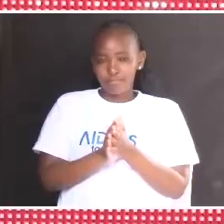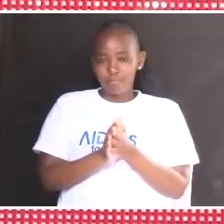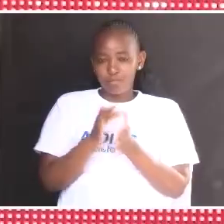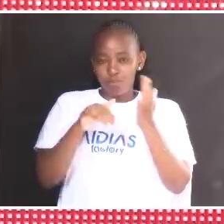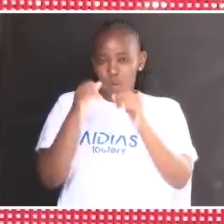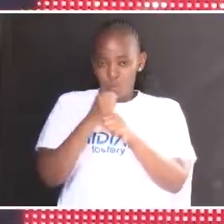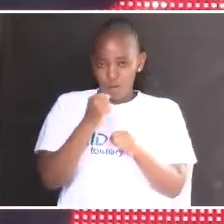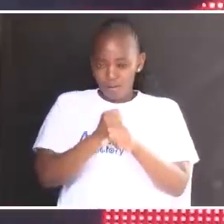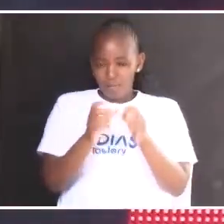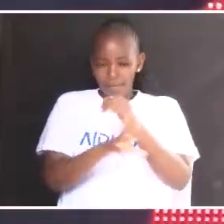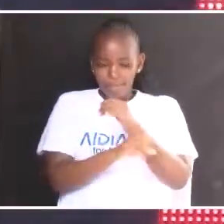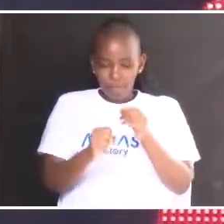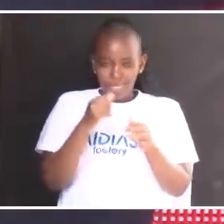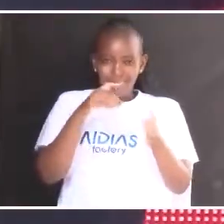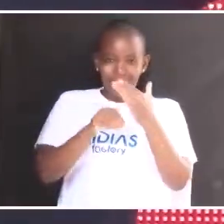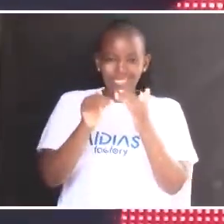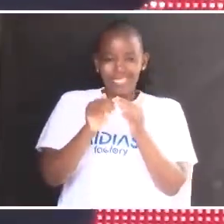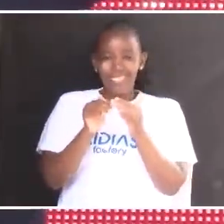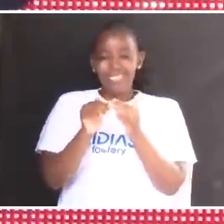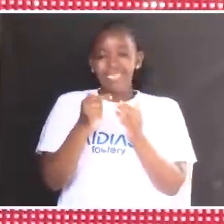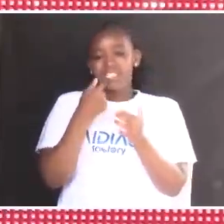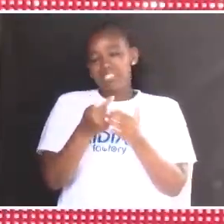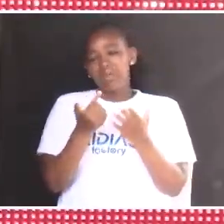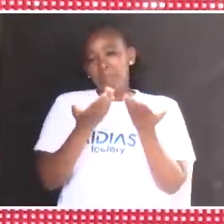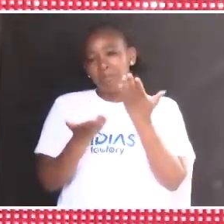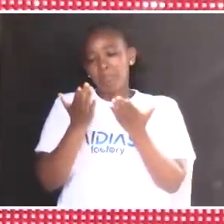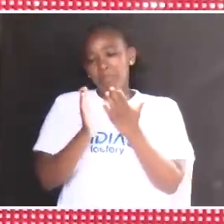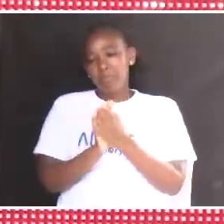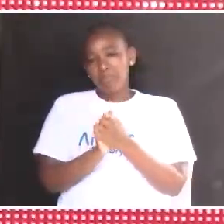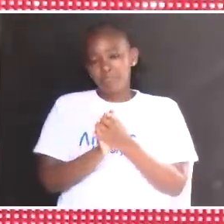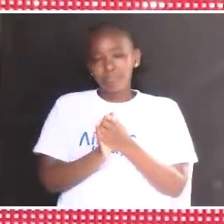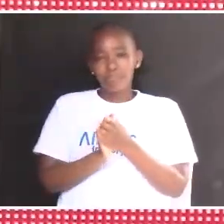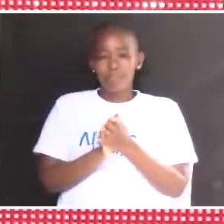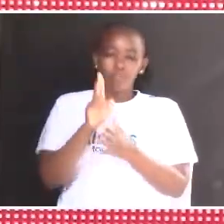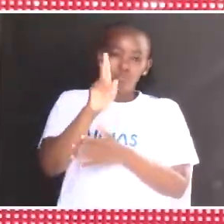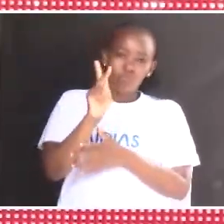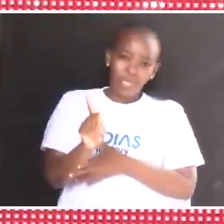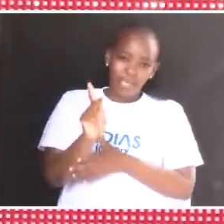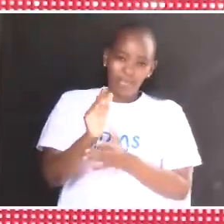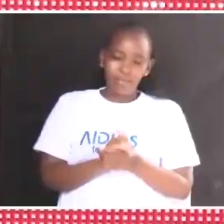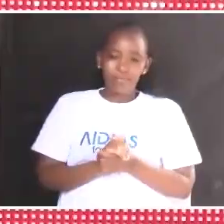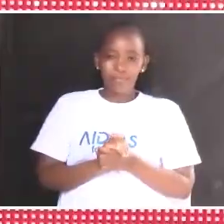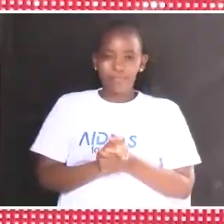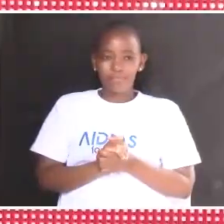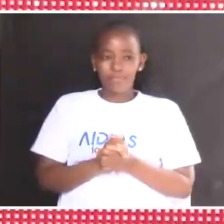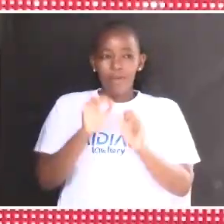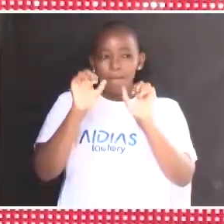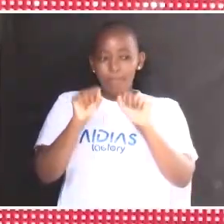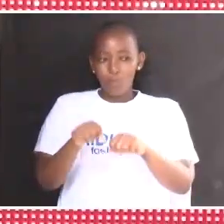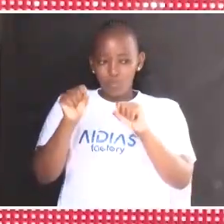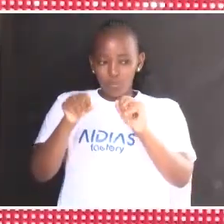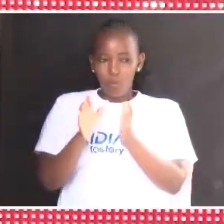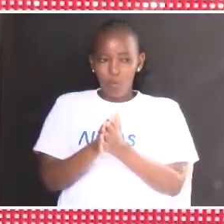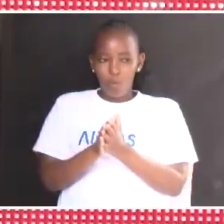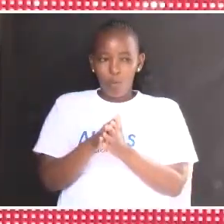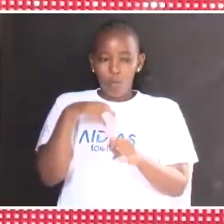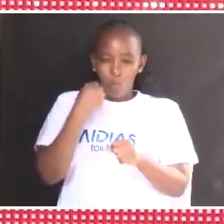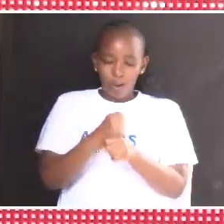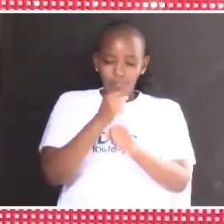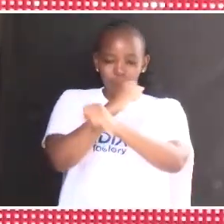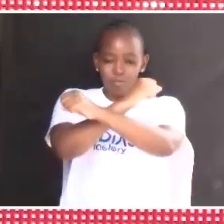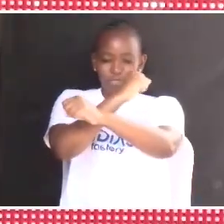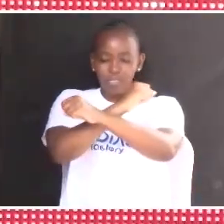kazi yako ikikuwa infringed in say, in the UK, you can, your work is actually